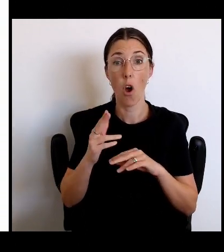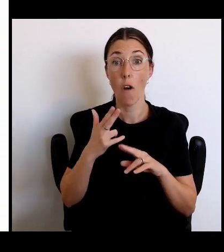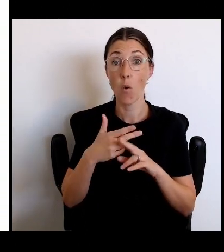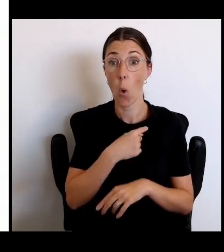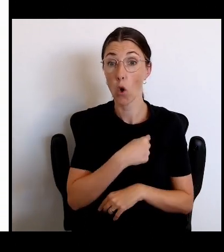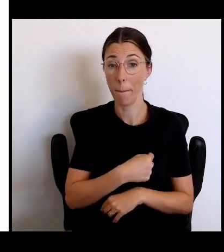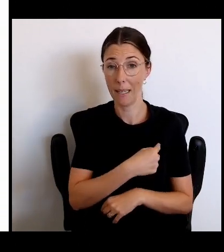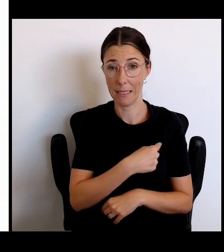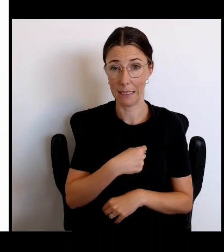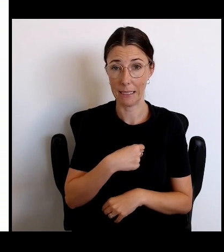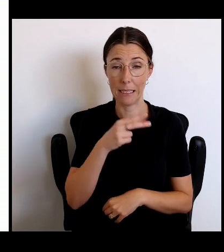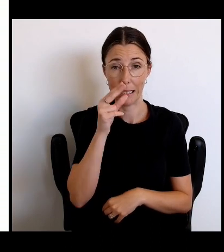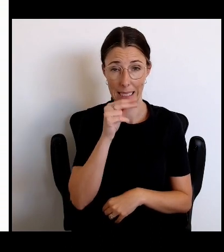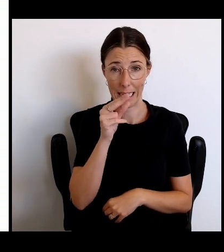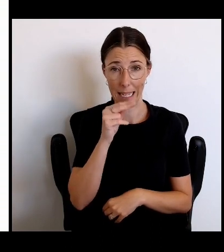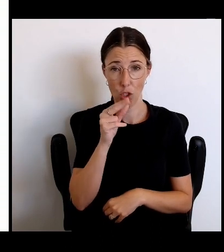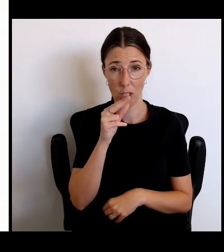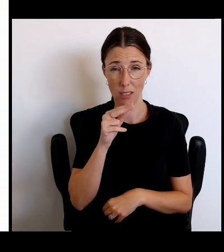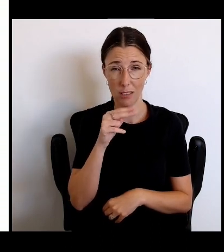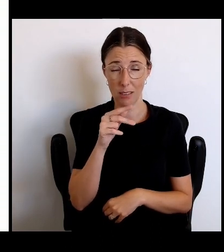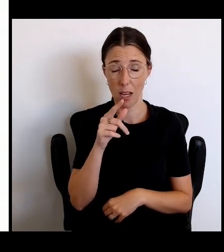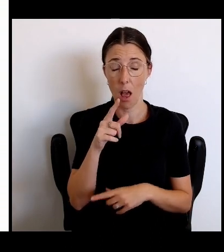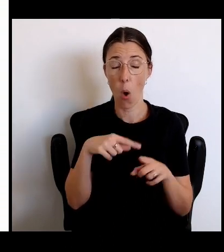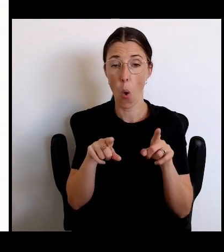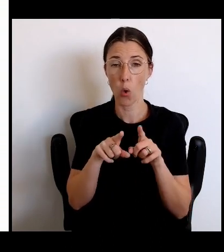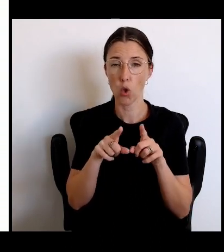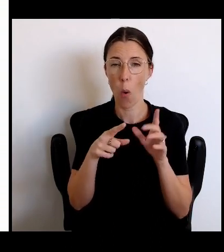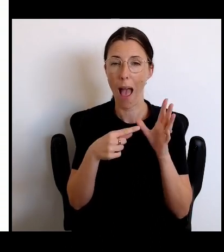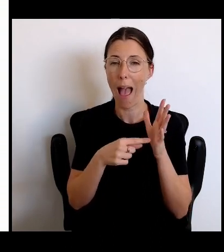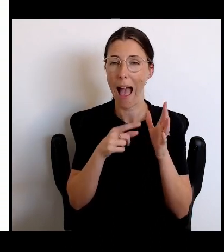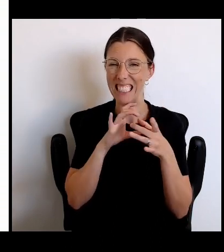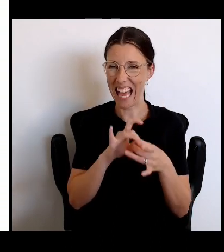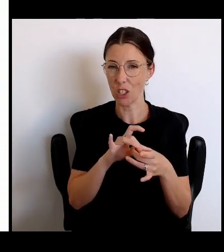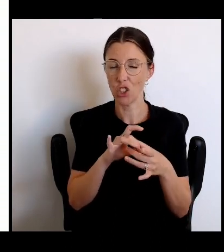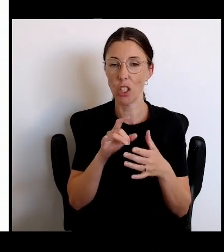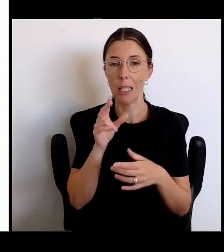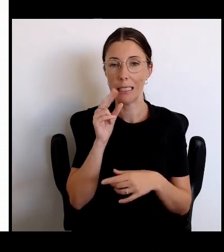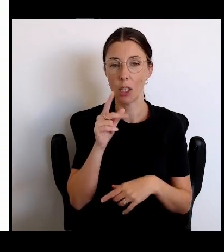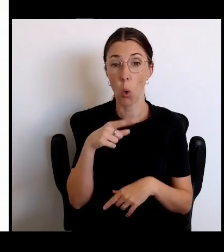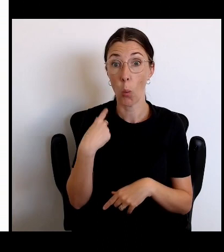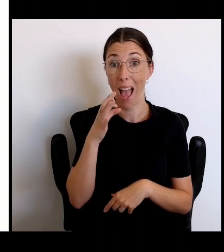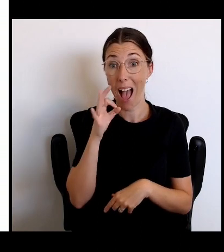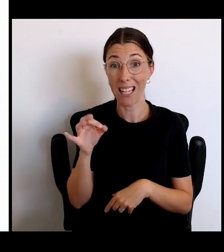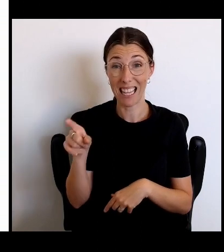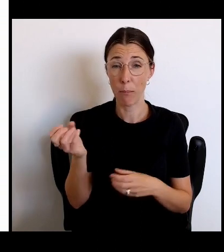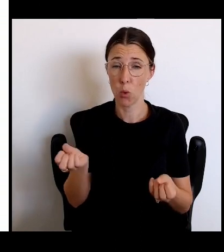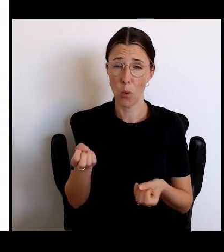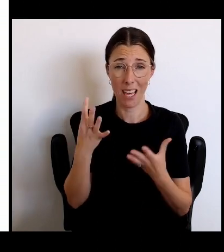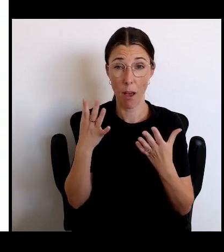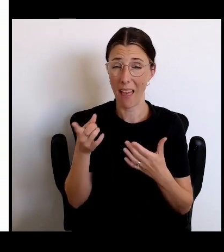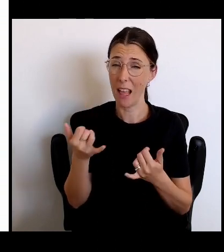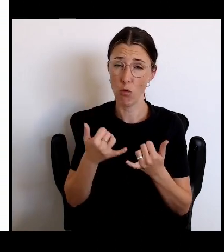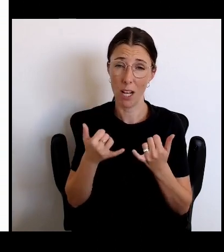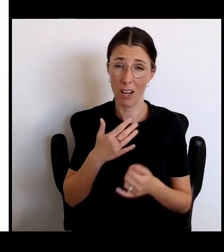the attached teens, we're asking them to give up something that they really like doing and that